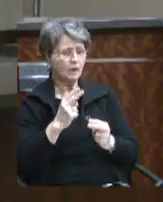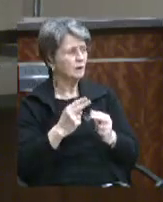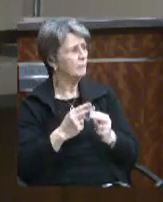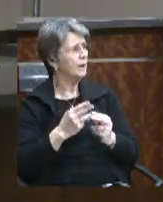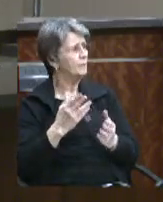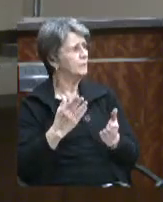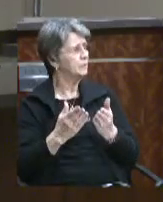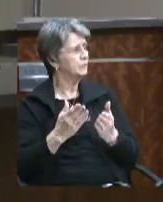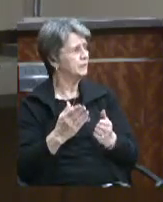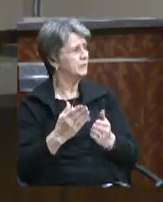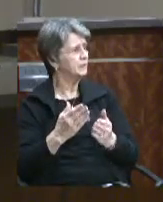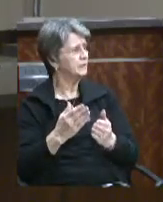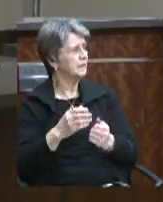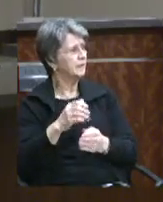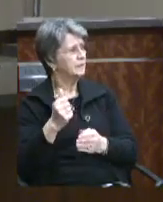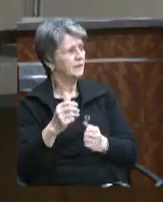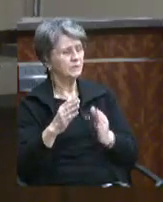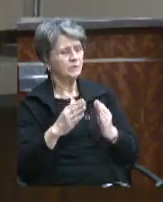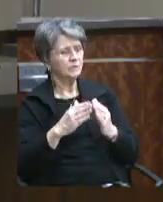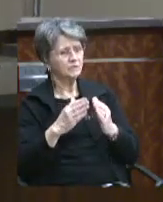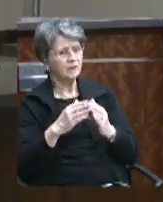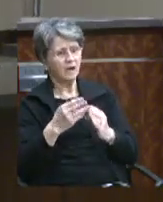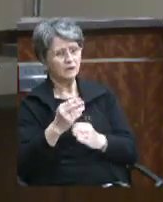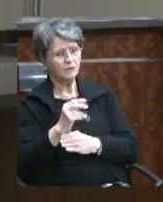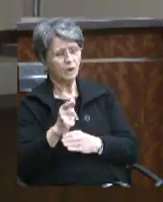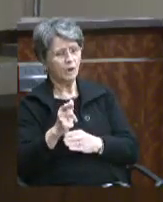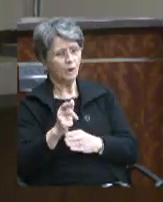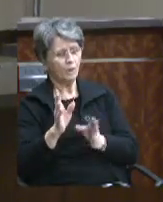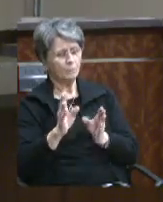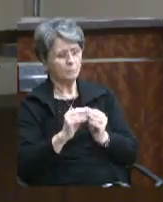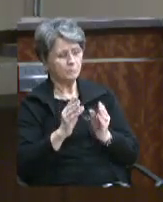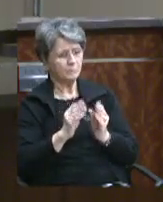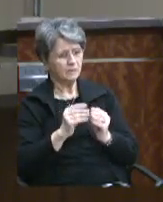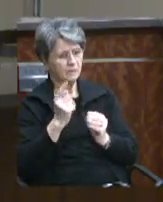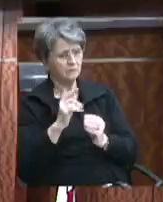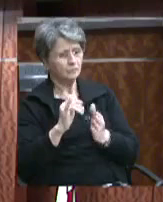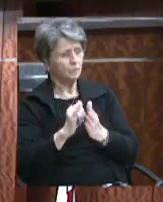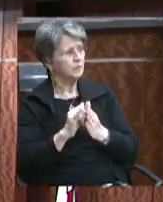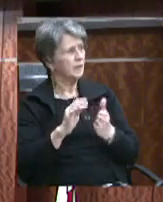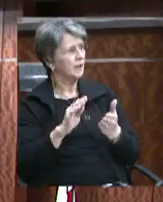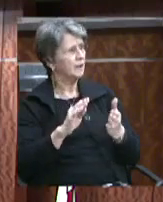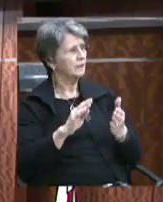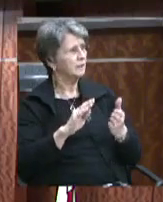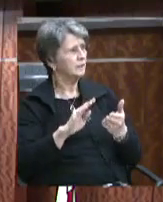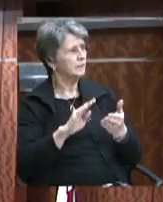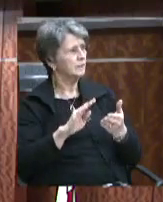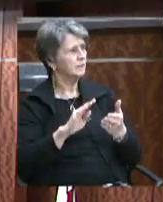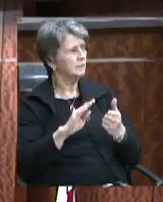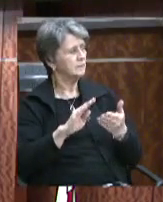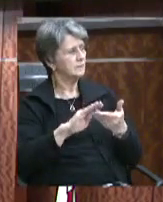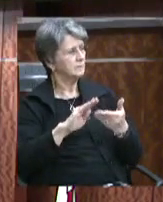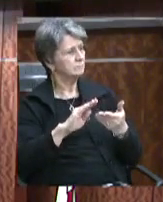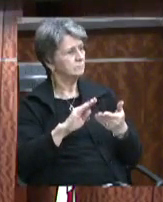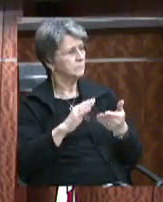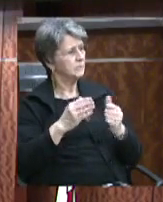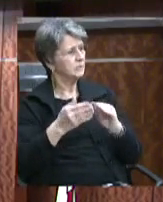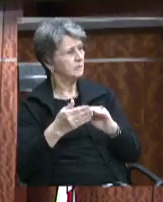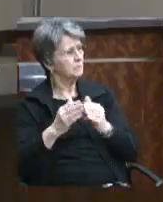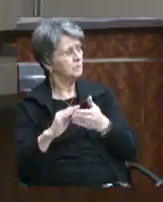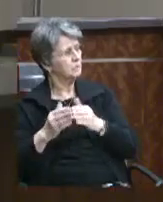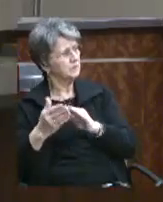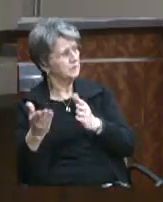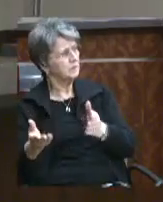another town hall meeting for that community, just to keep it active and